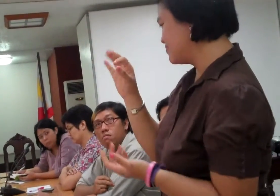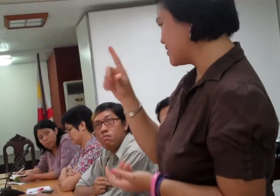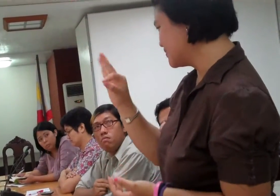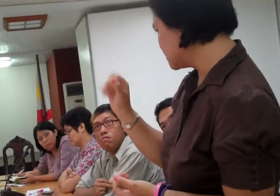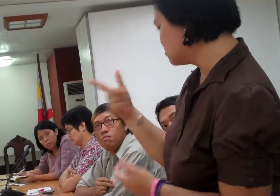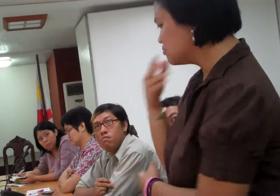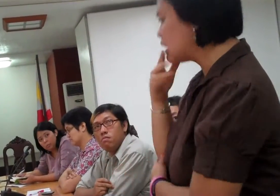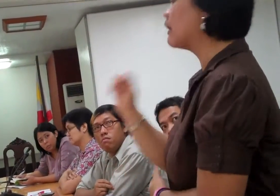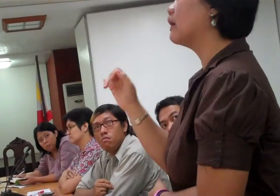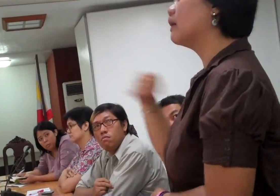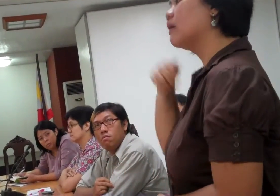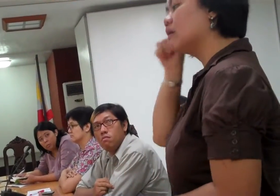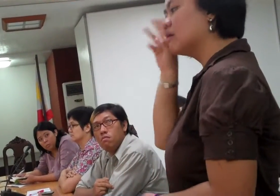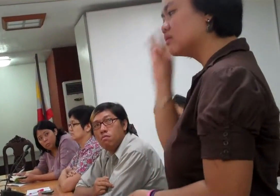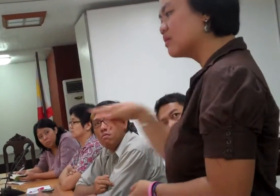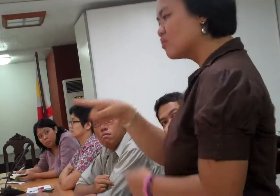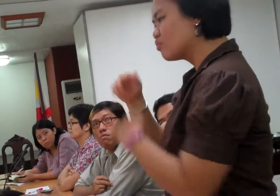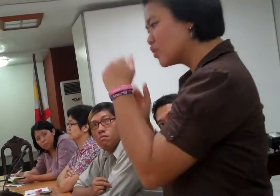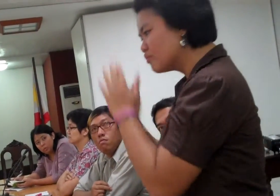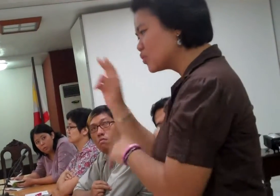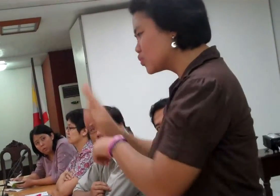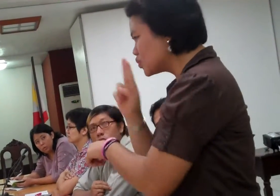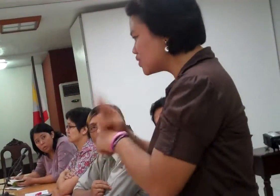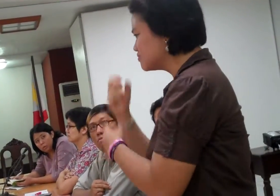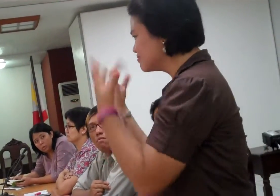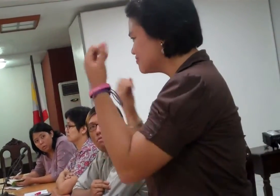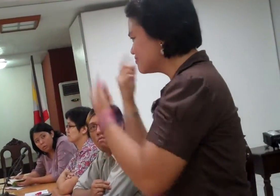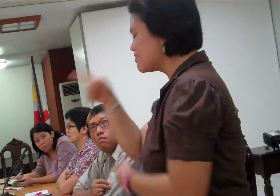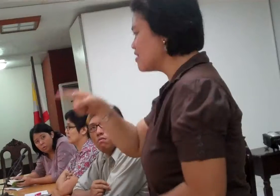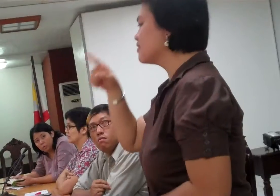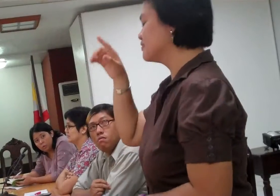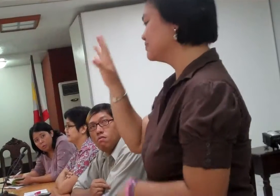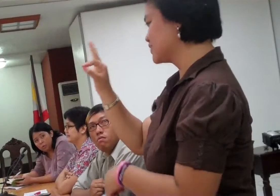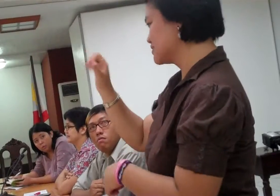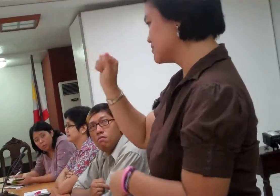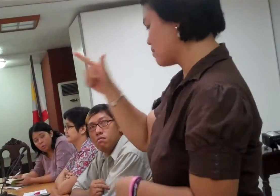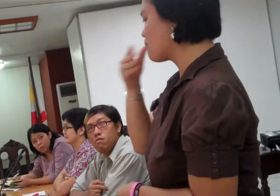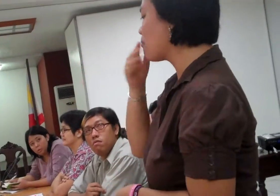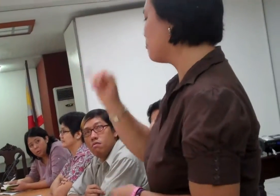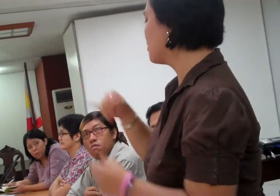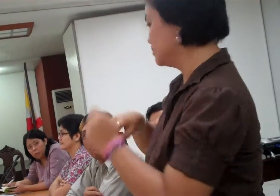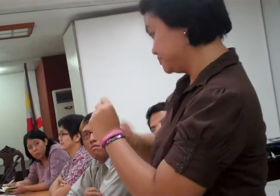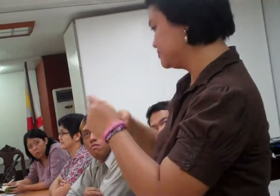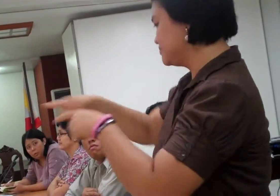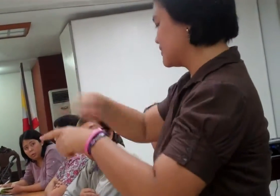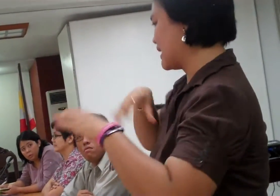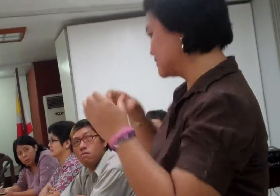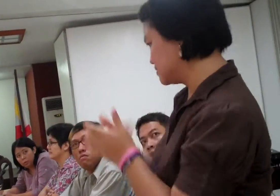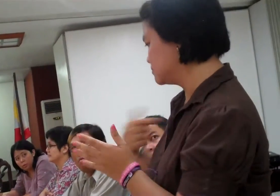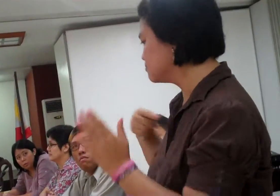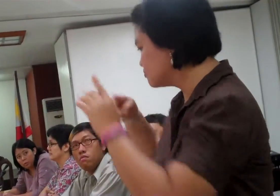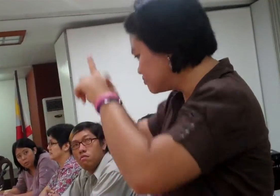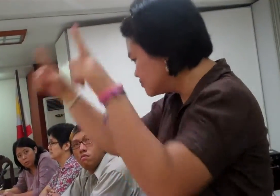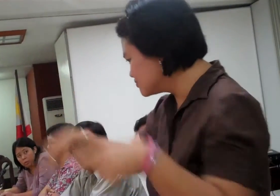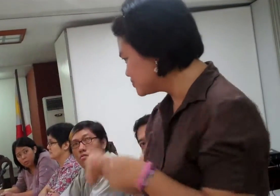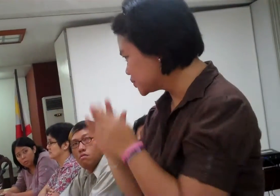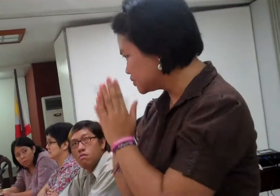the deaf students use sign English or Filipino Sign Language. I found out later and became aware that they are